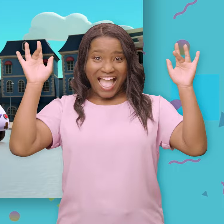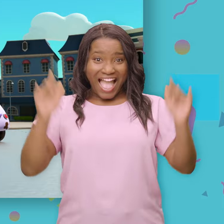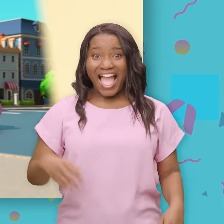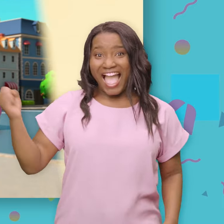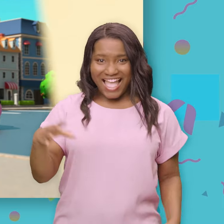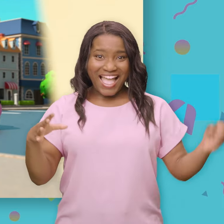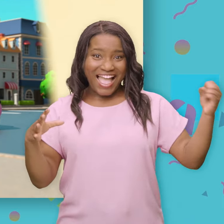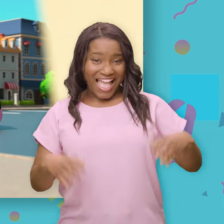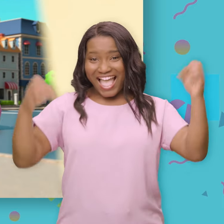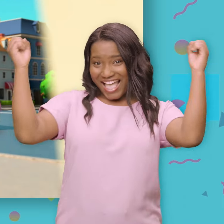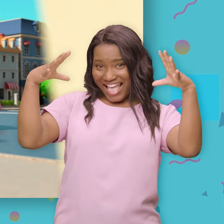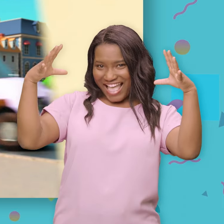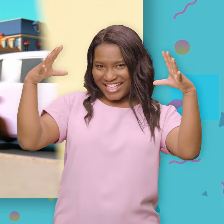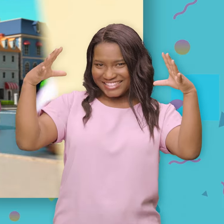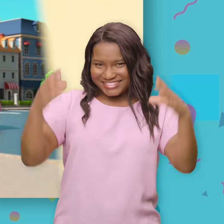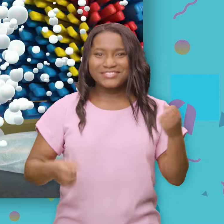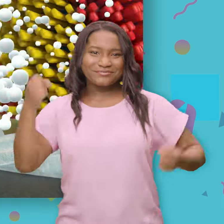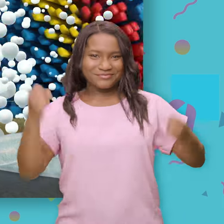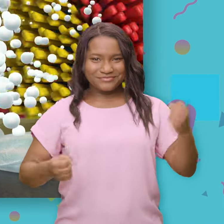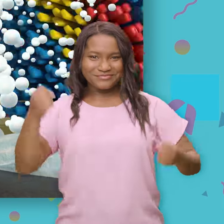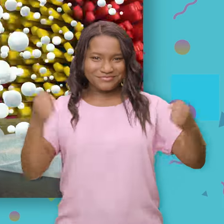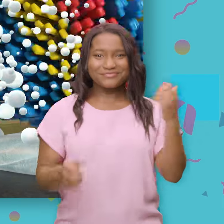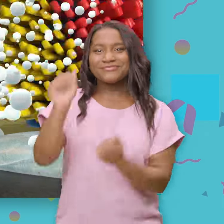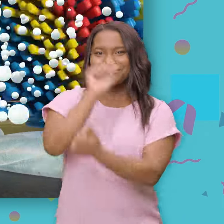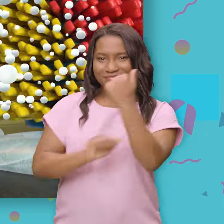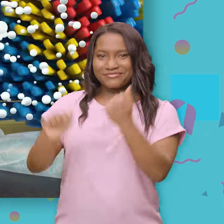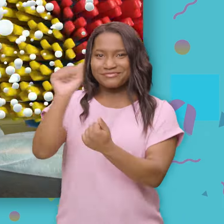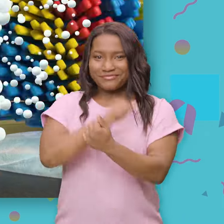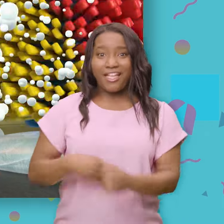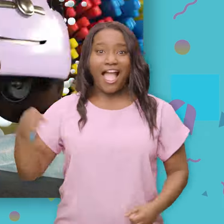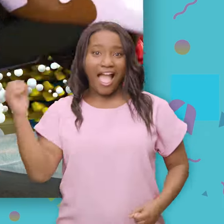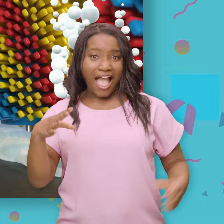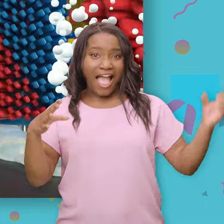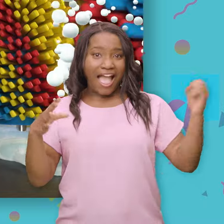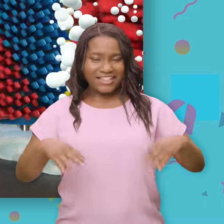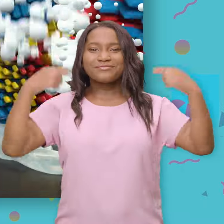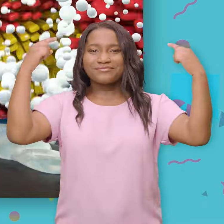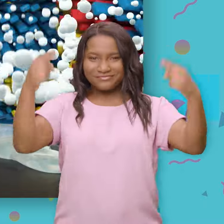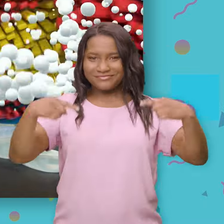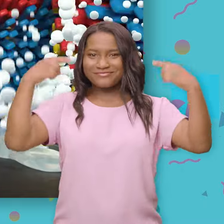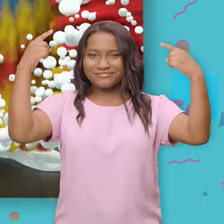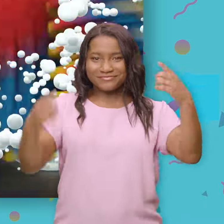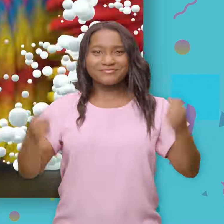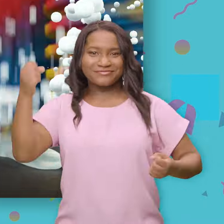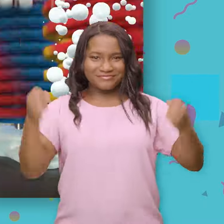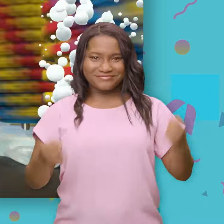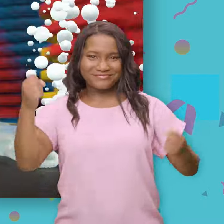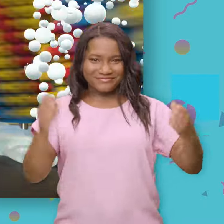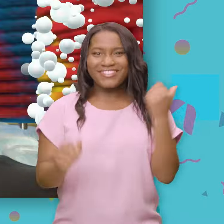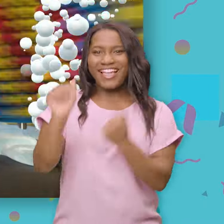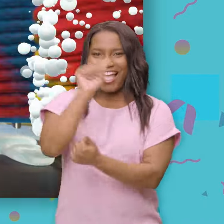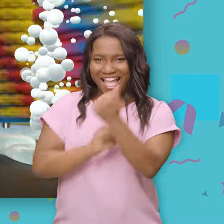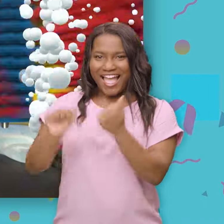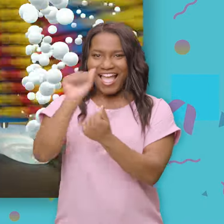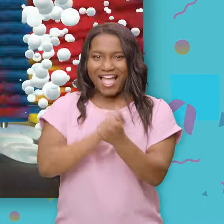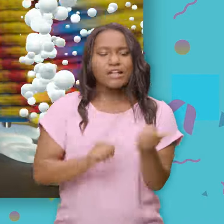bright. Splish, splish, splash, at the car wash, car wash. Swish, swish, swash, at the car